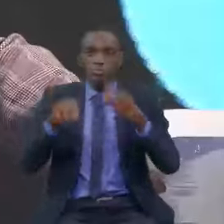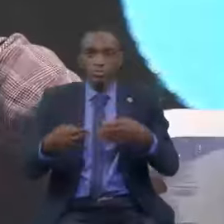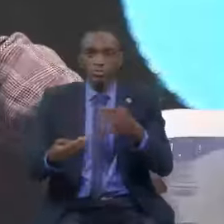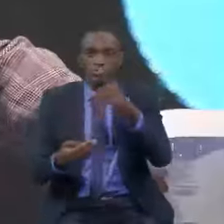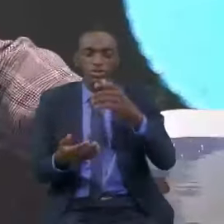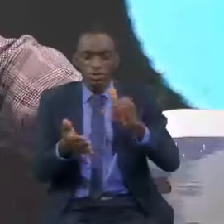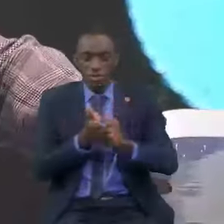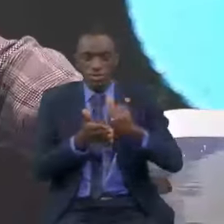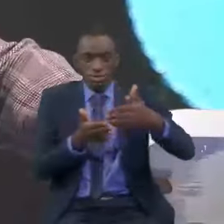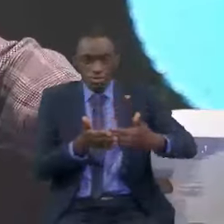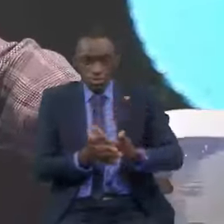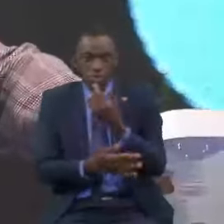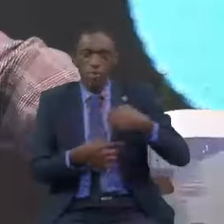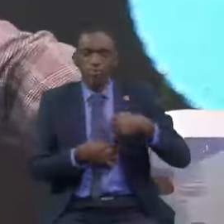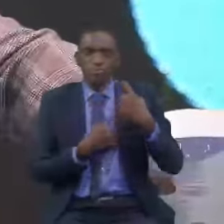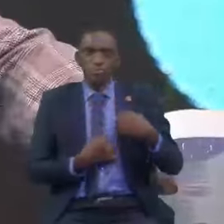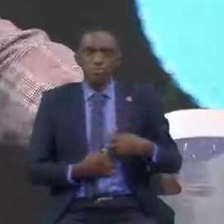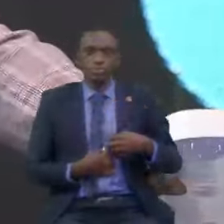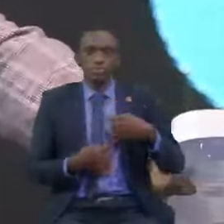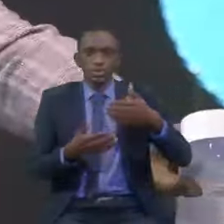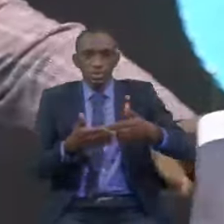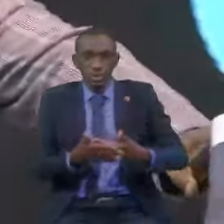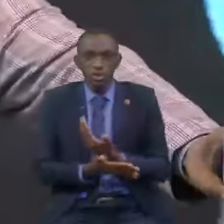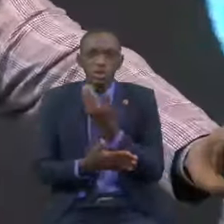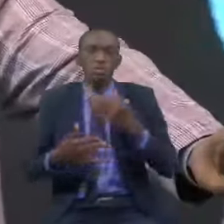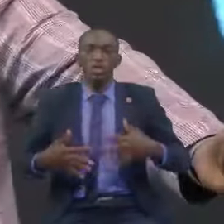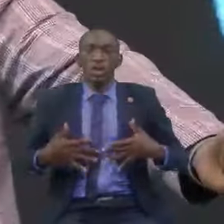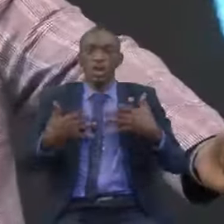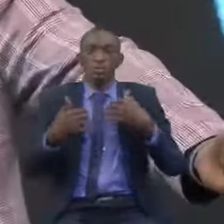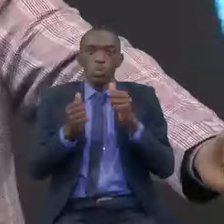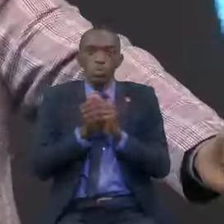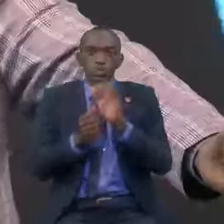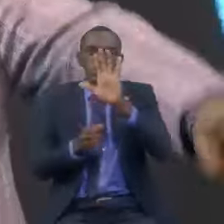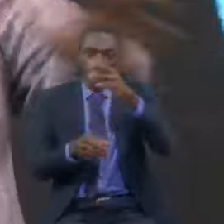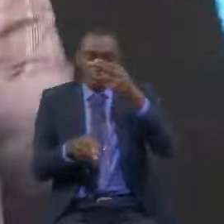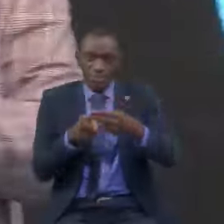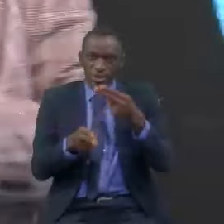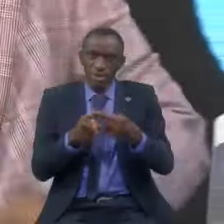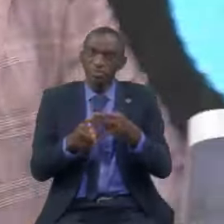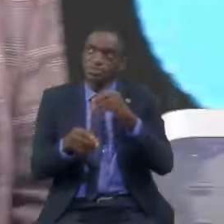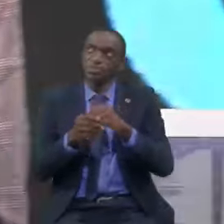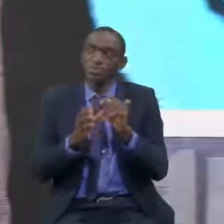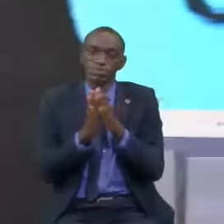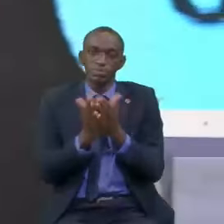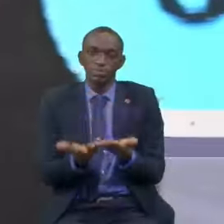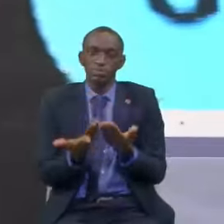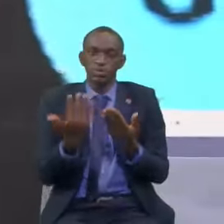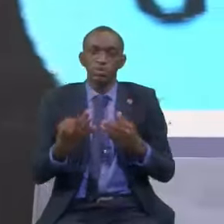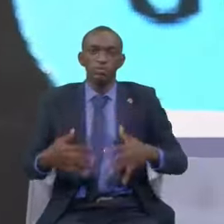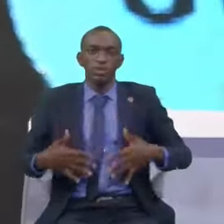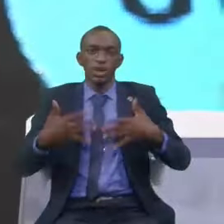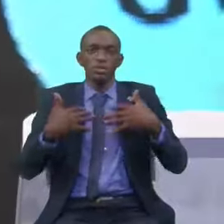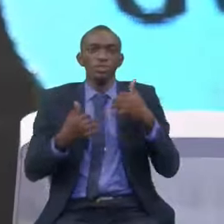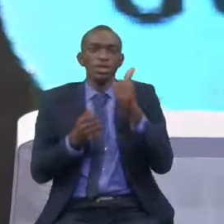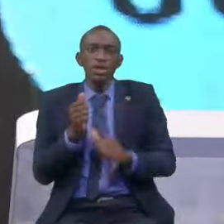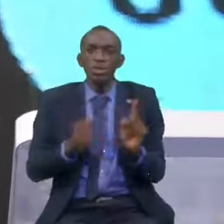heart, new life, with your name in the book of life, wherever you are, raise up